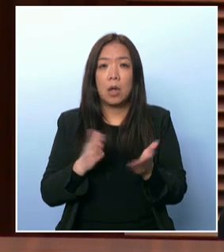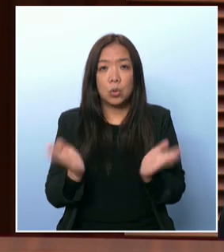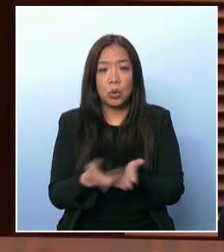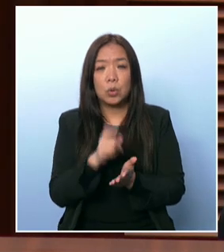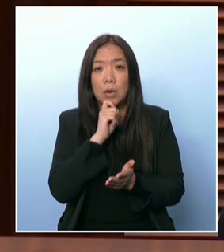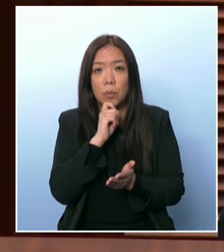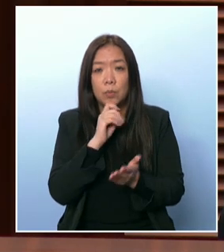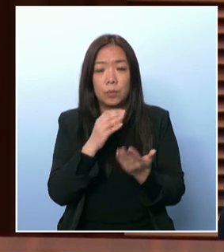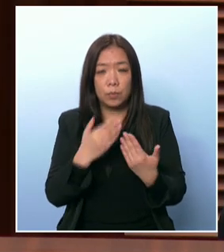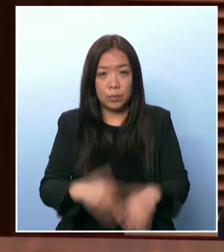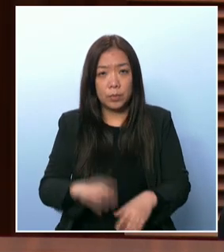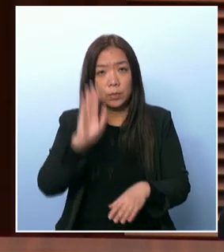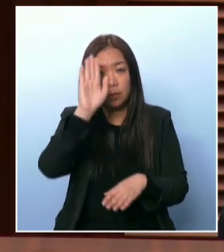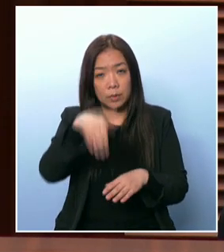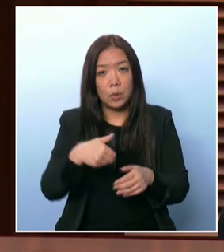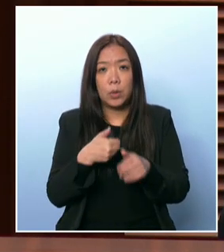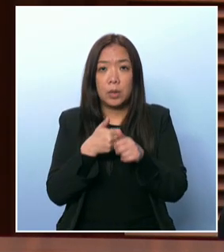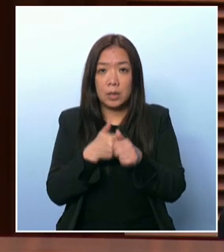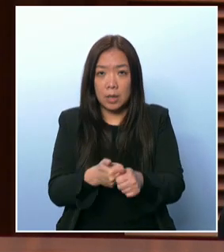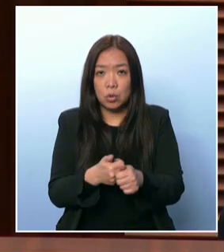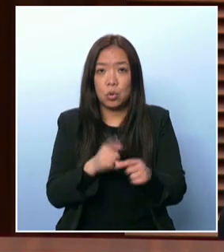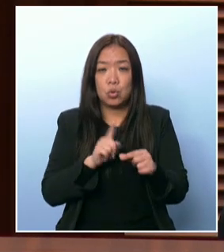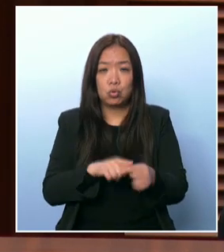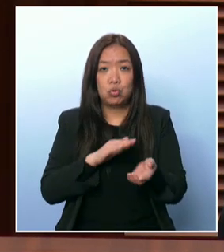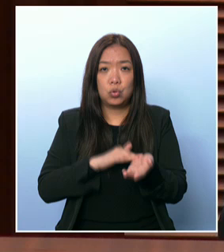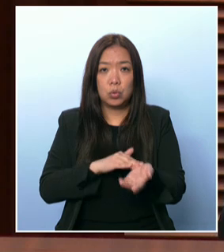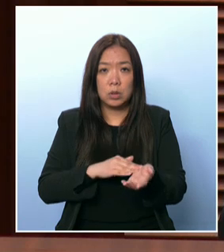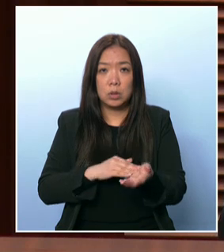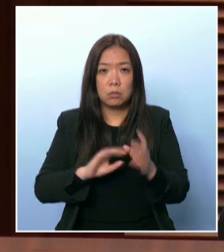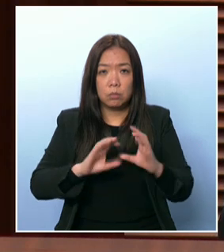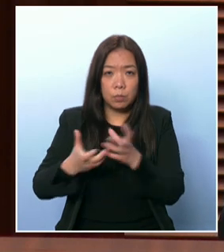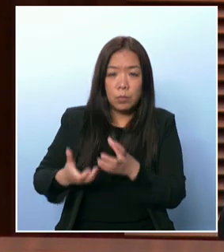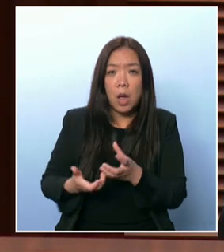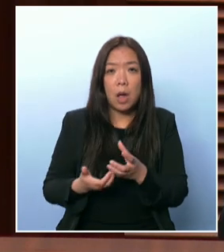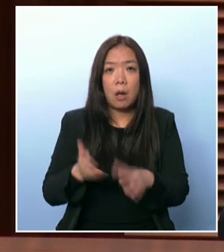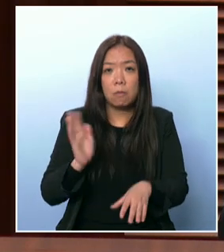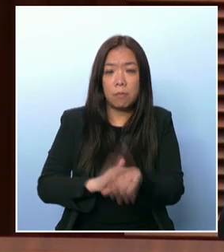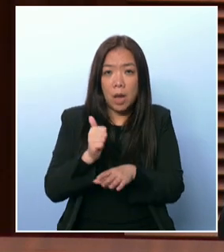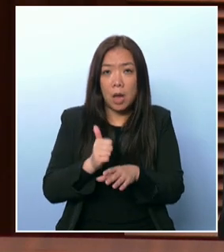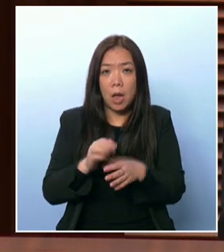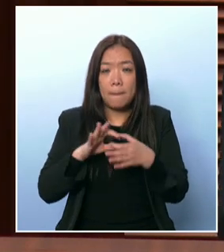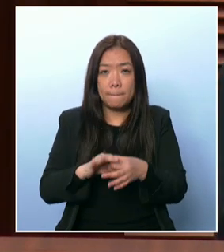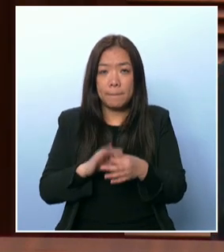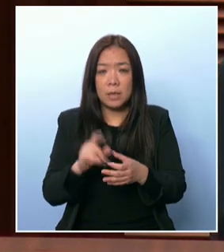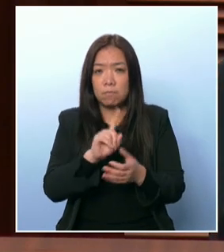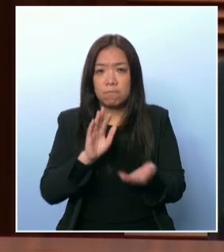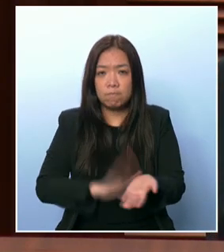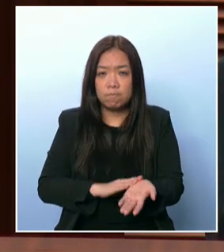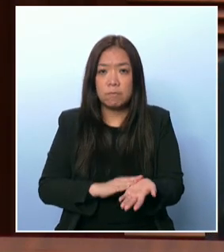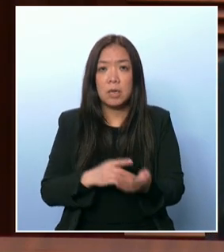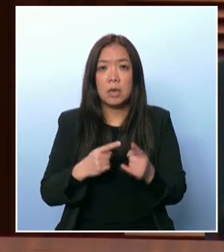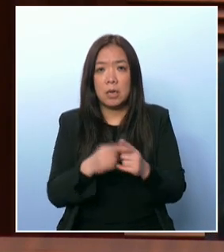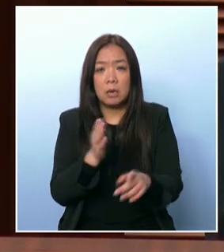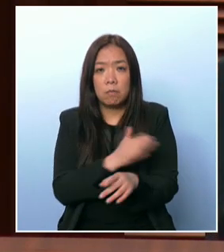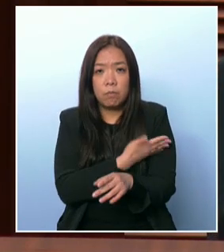many of these patients are receiving CM services. Now, in the future, for disease types where